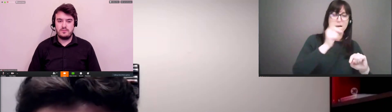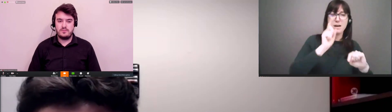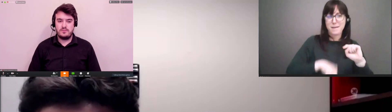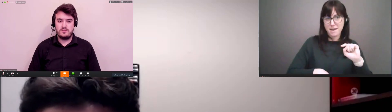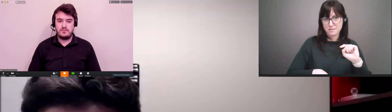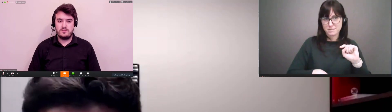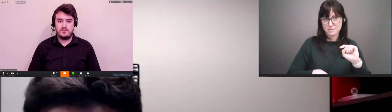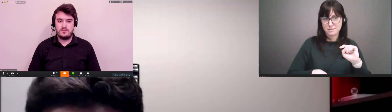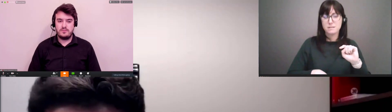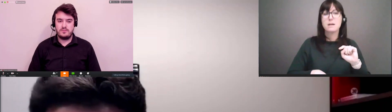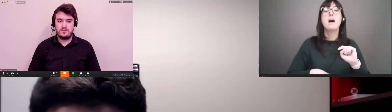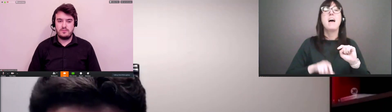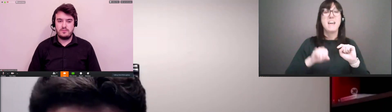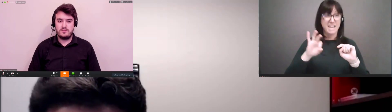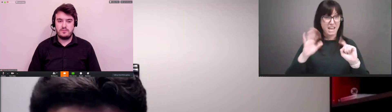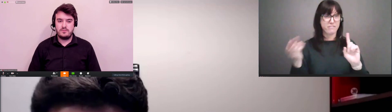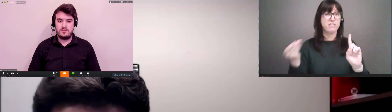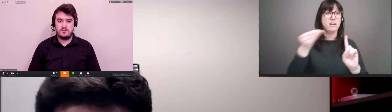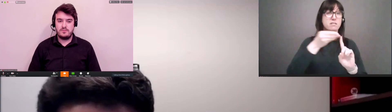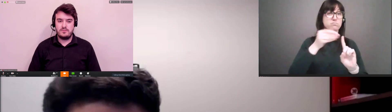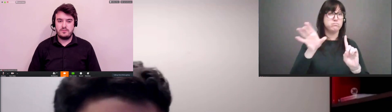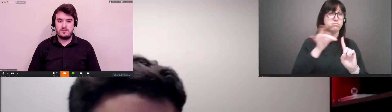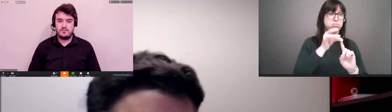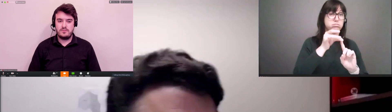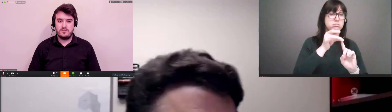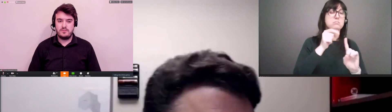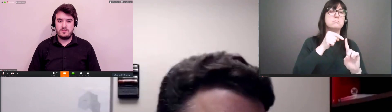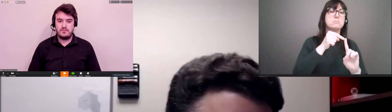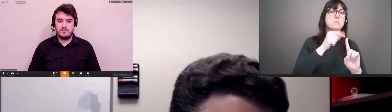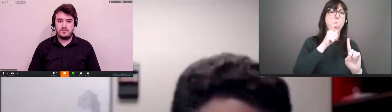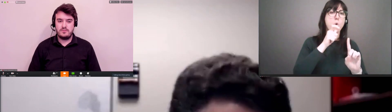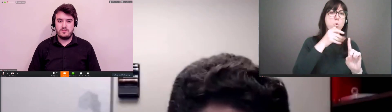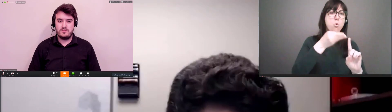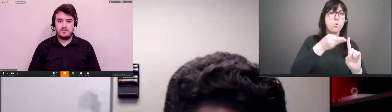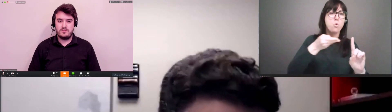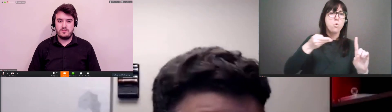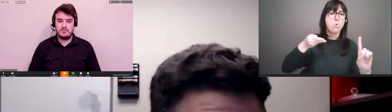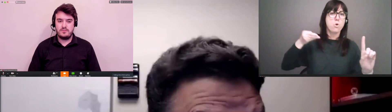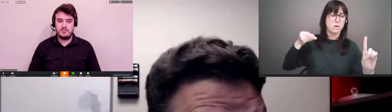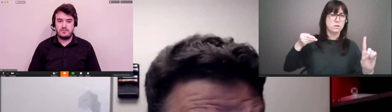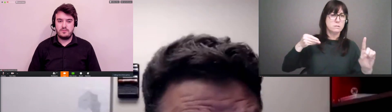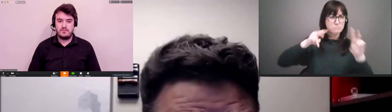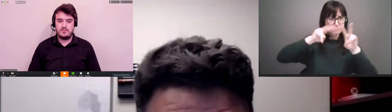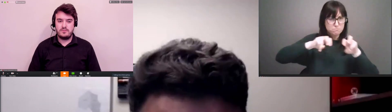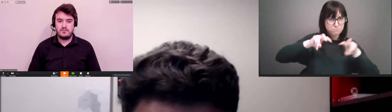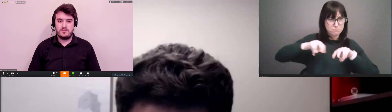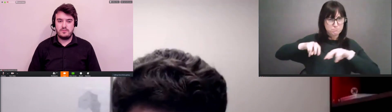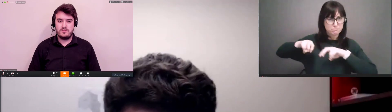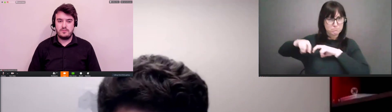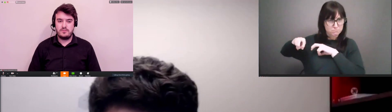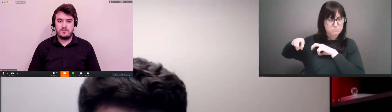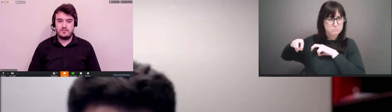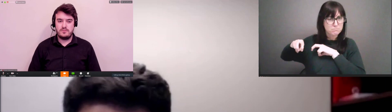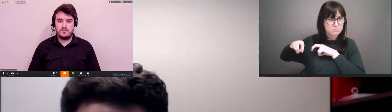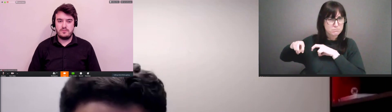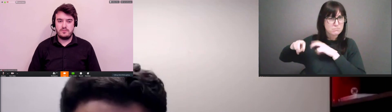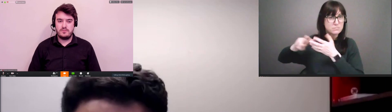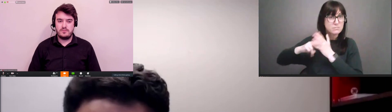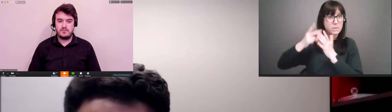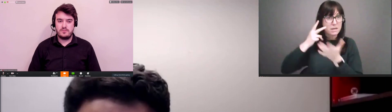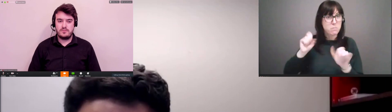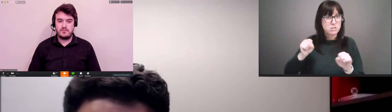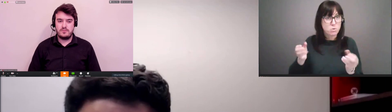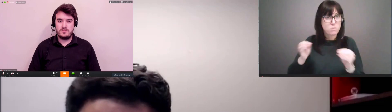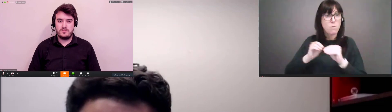and contact management of the cases that we are aware of, particularly in high-risk groups, because there's much broader implications of a